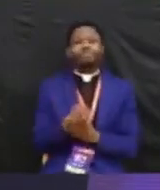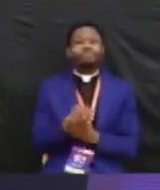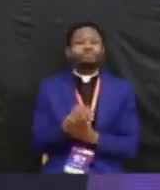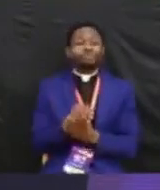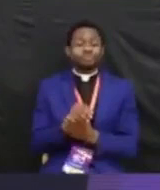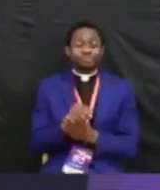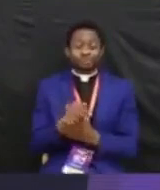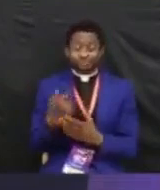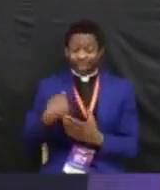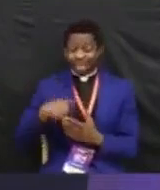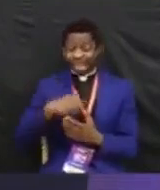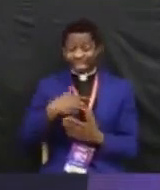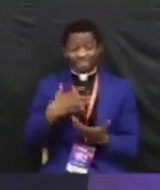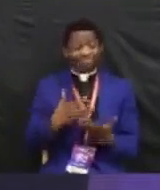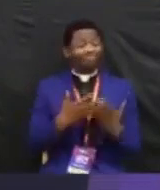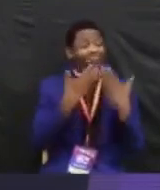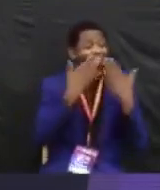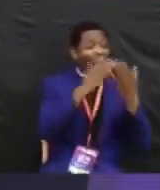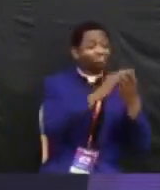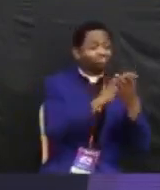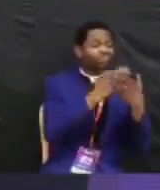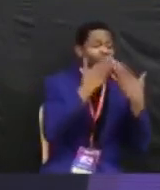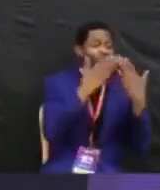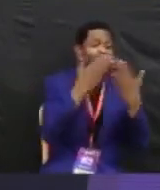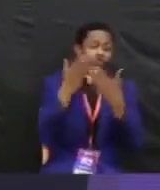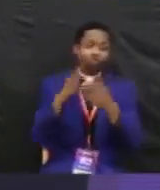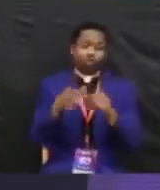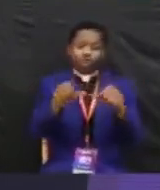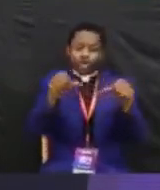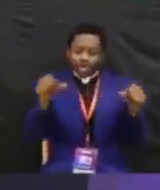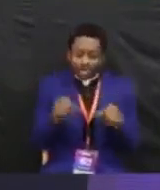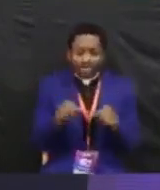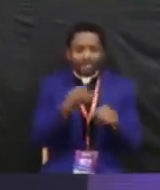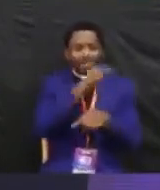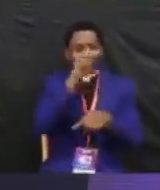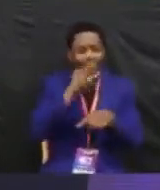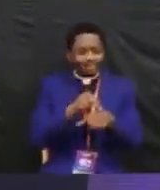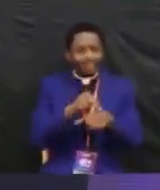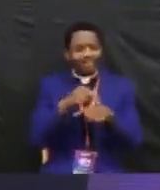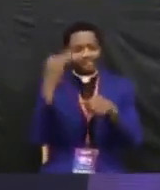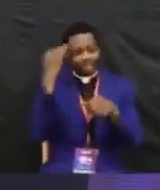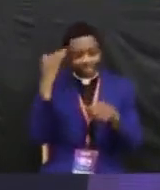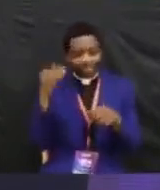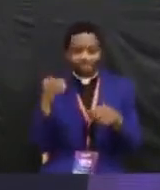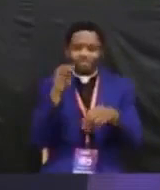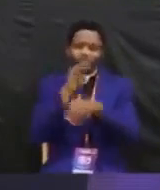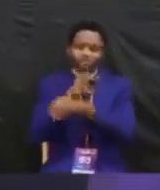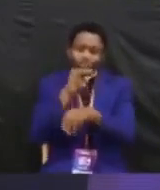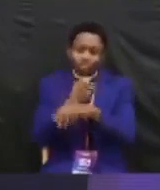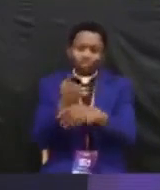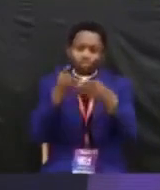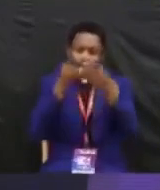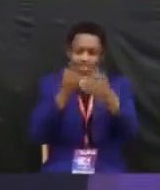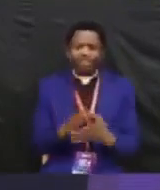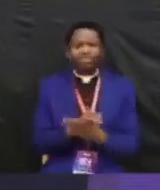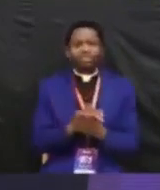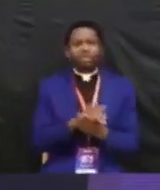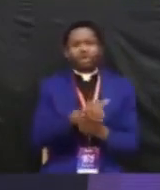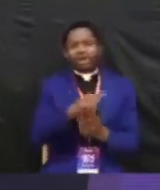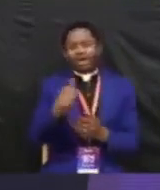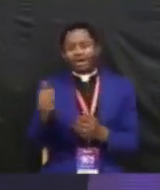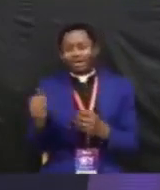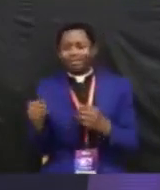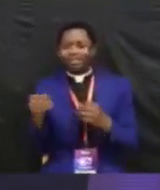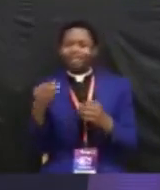heartfelt gratitude to all area and national heads, ministry directors, all other ministers,